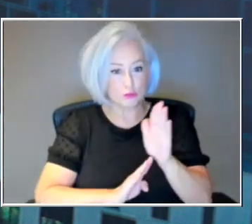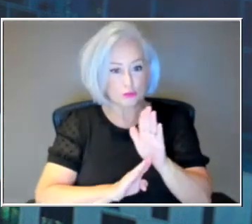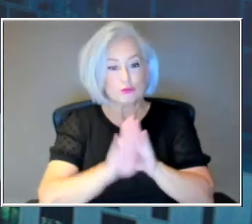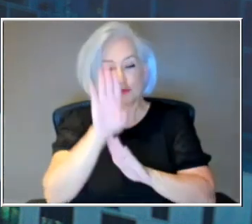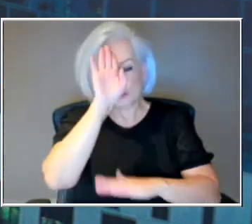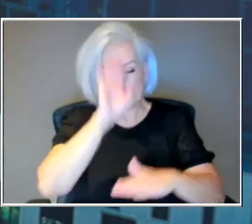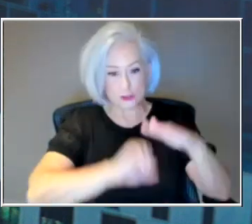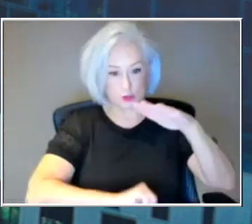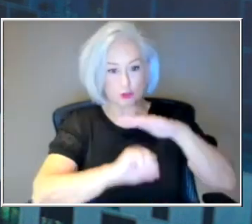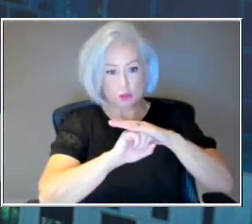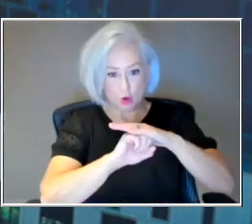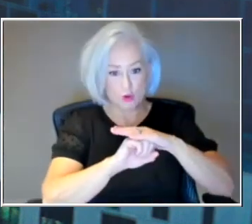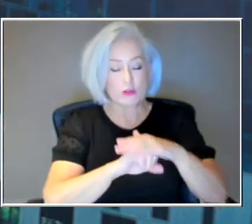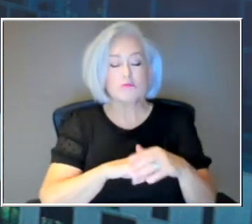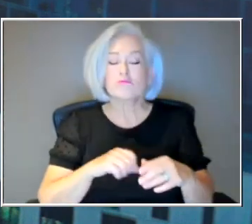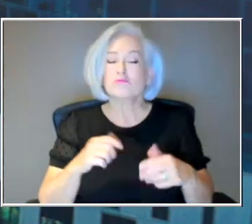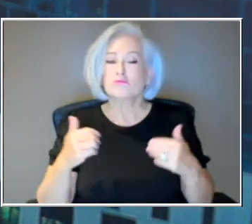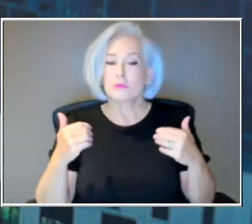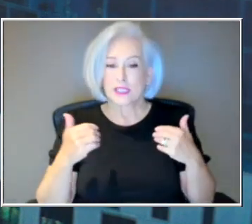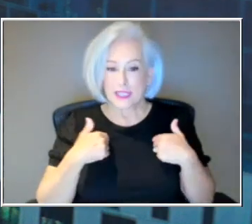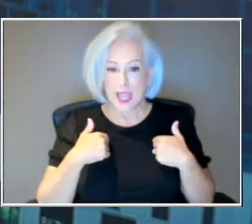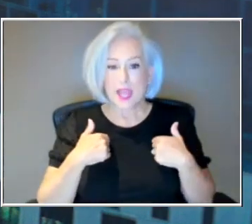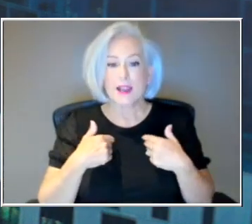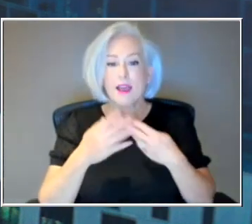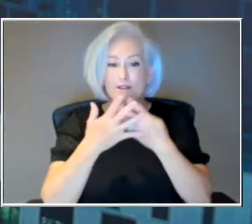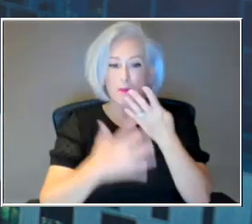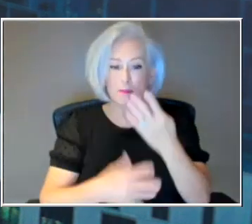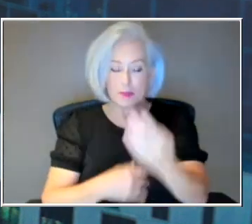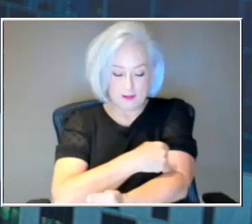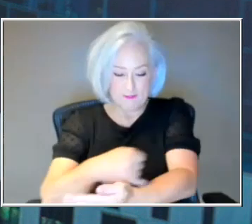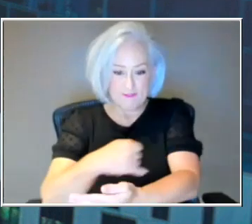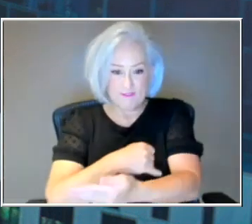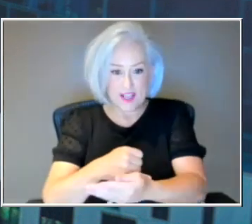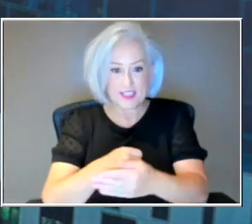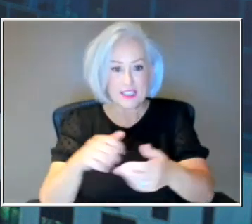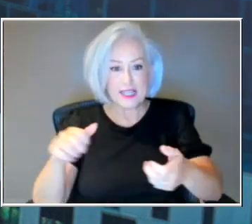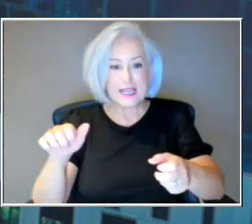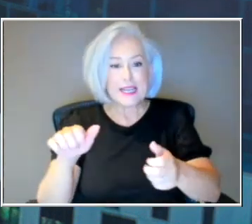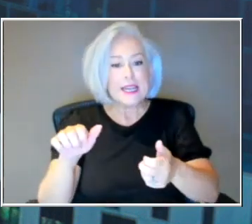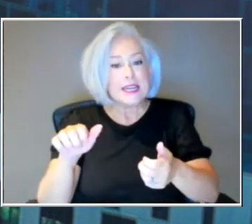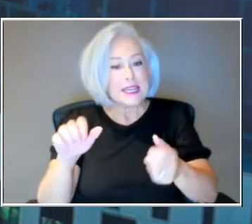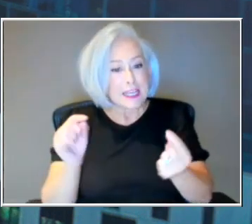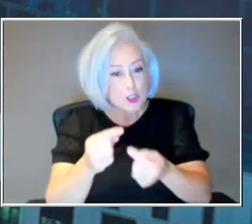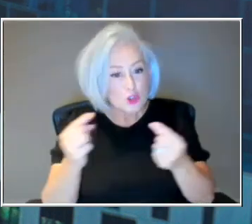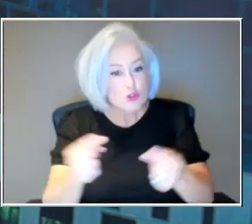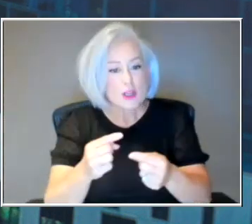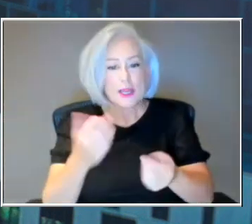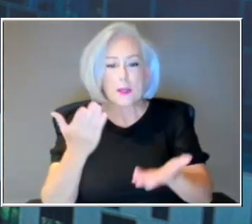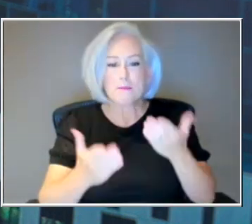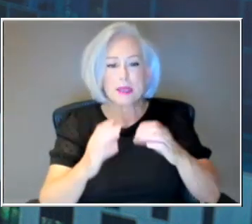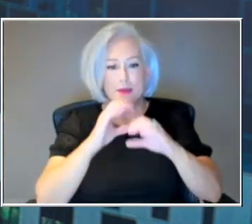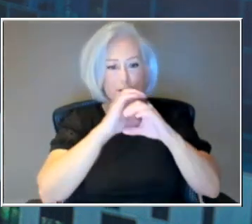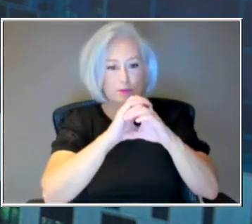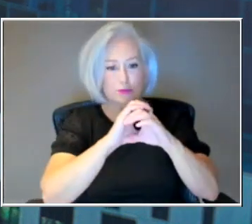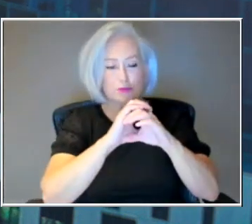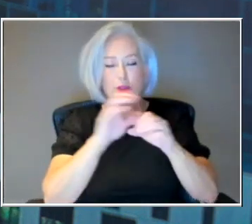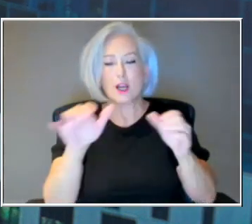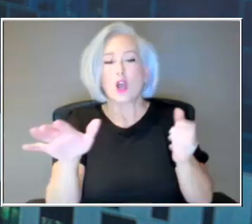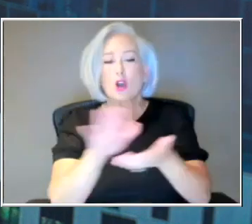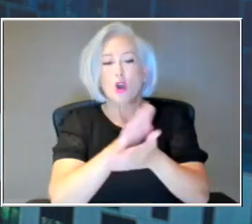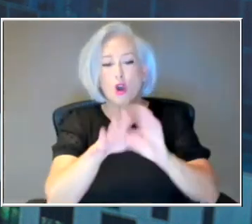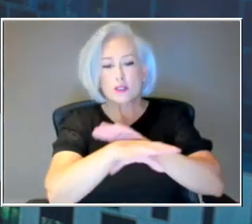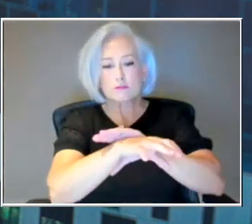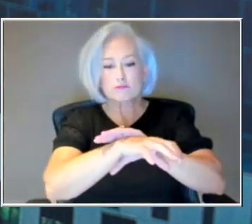strokes. We can have injury to our blood vessels that can cause clotting, and that can propagate and cause strokes in certain